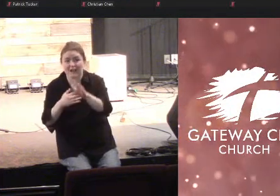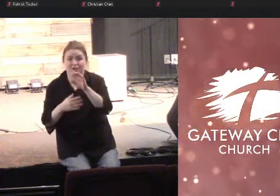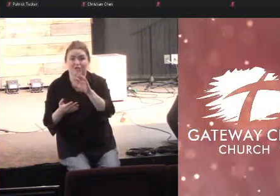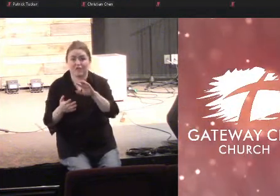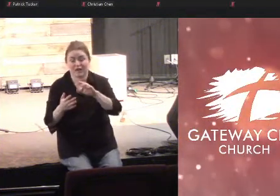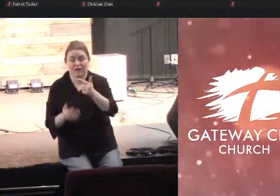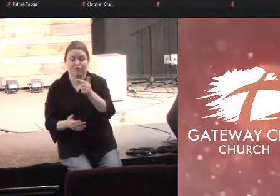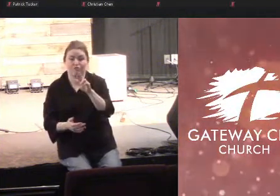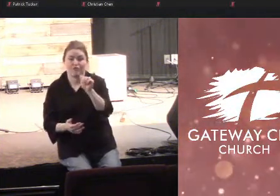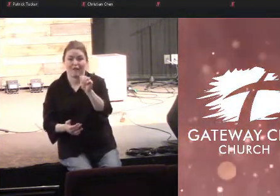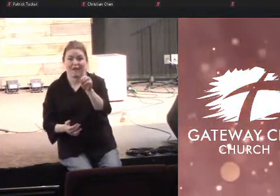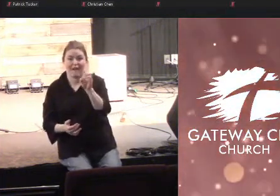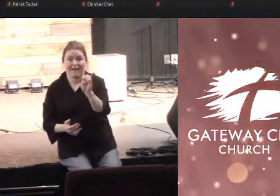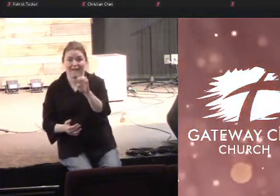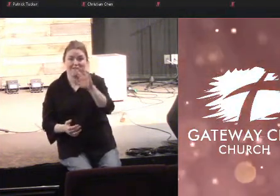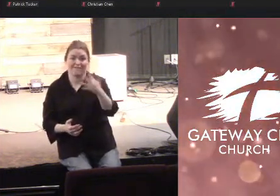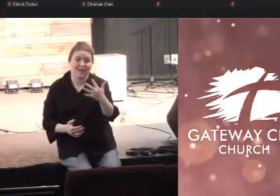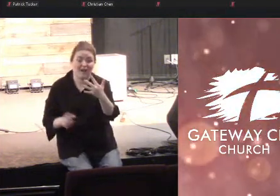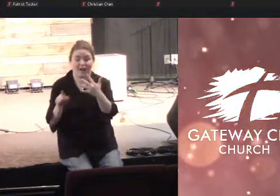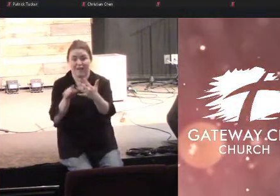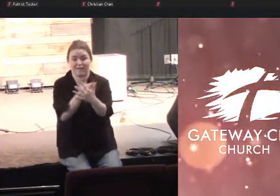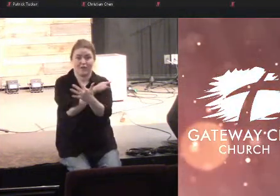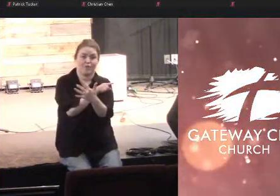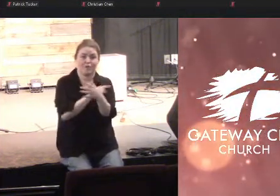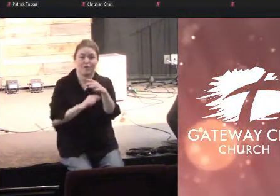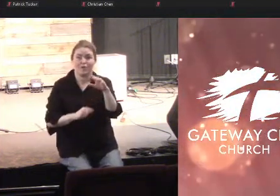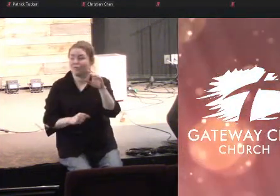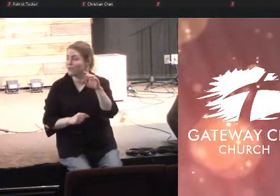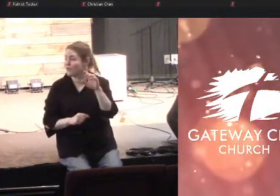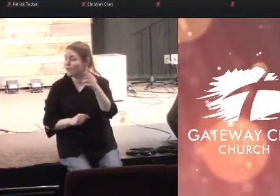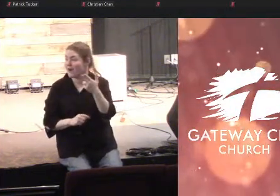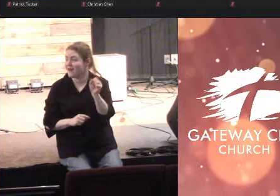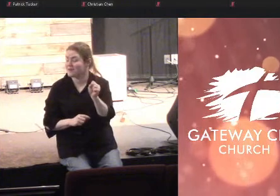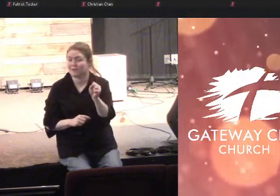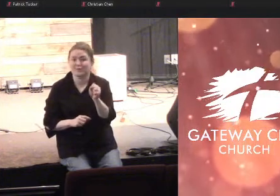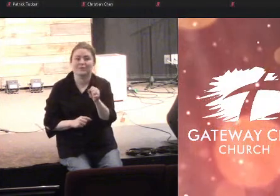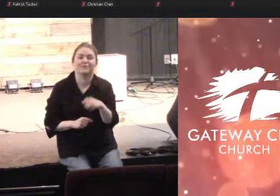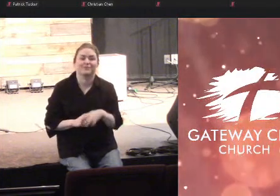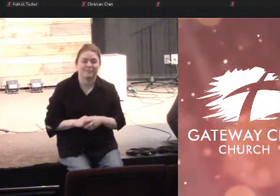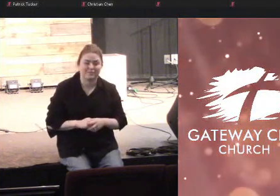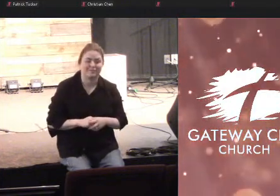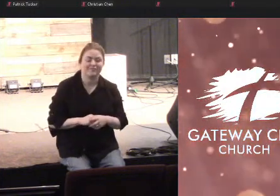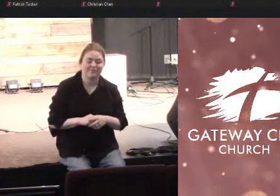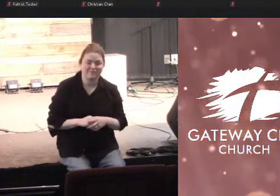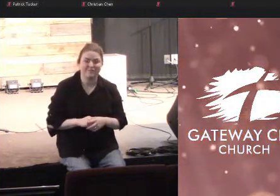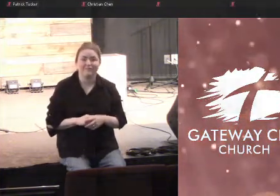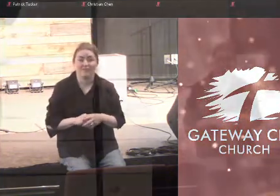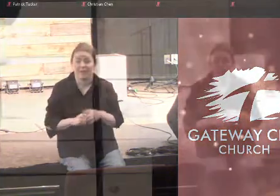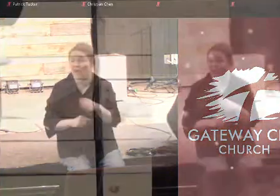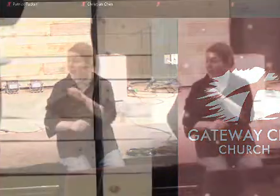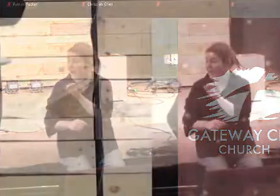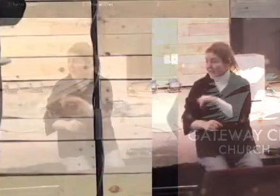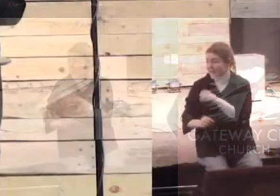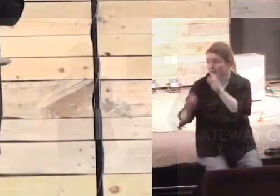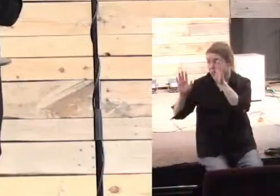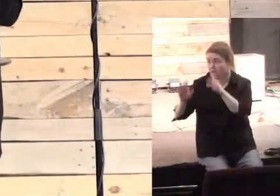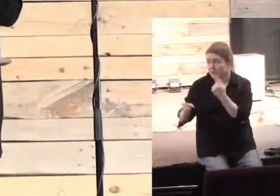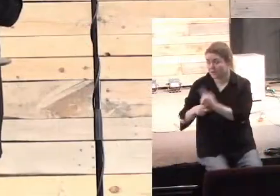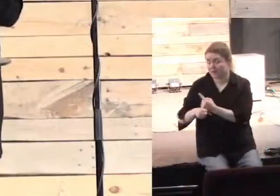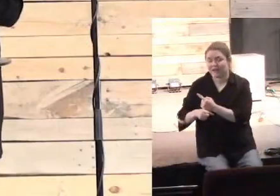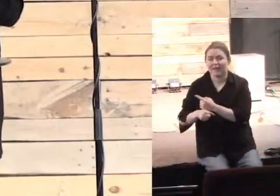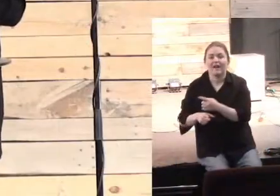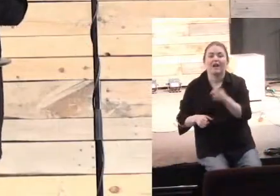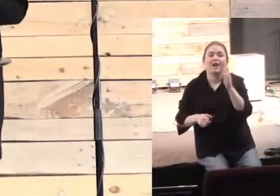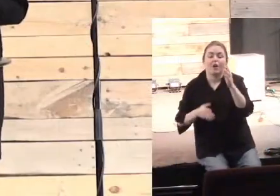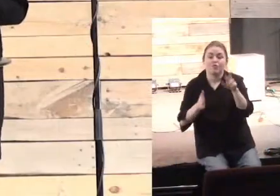If so, you should think about sending them to camp because it's pretty awesome. Right, teens? Yeah, okay. So get registered. Registration will close on